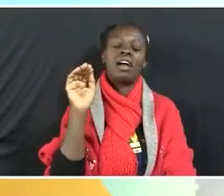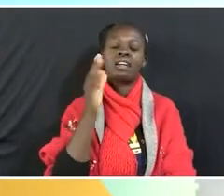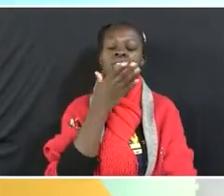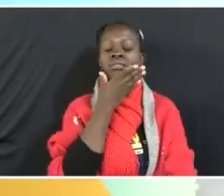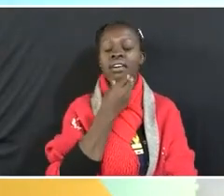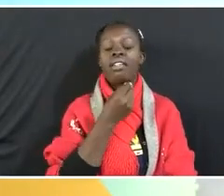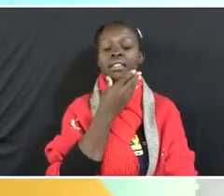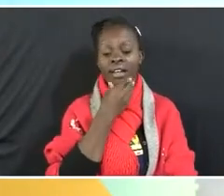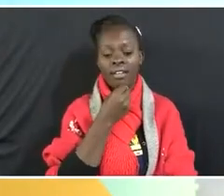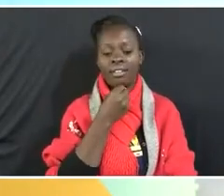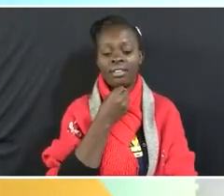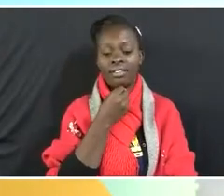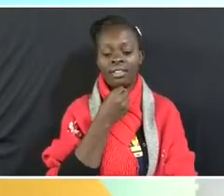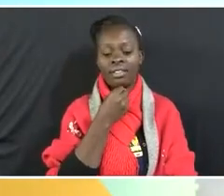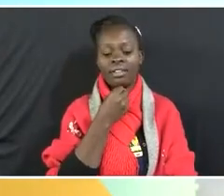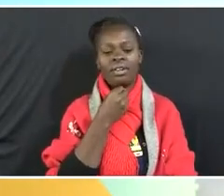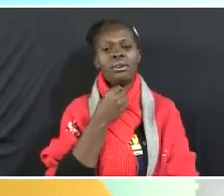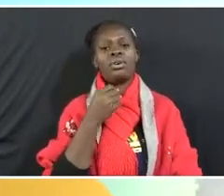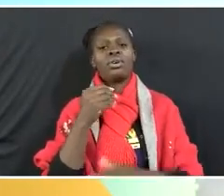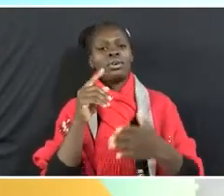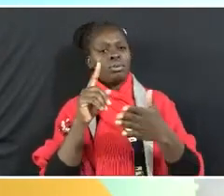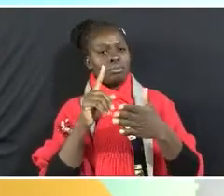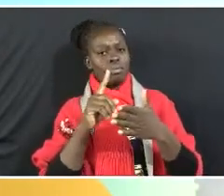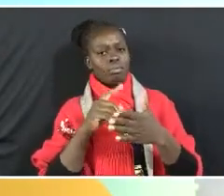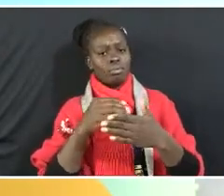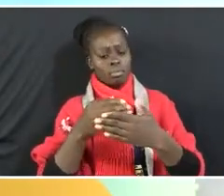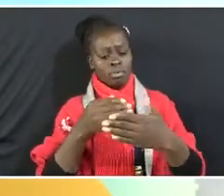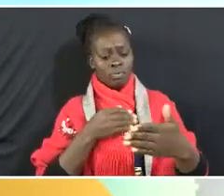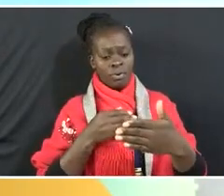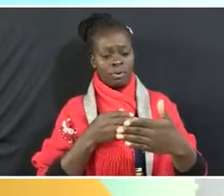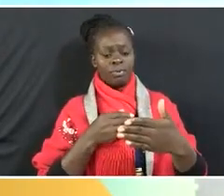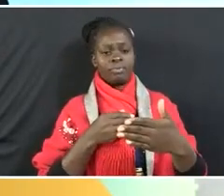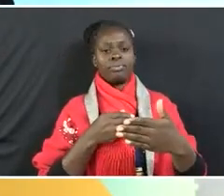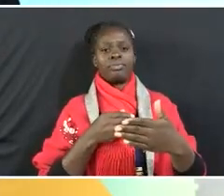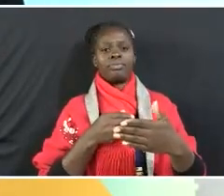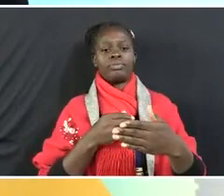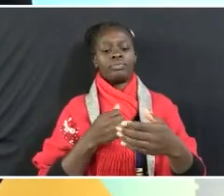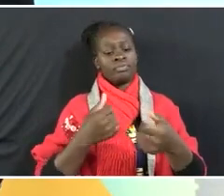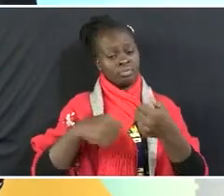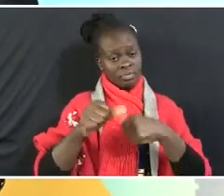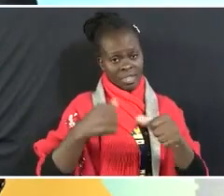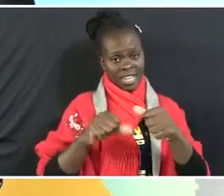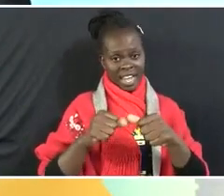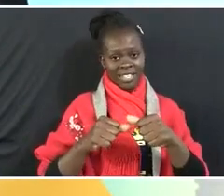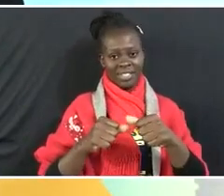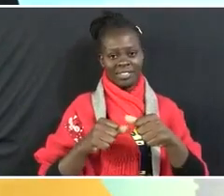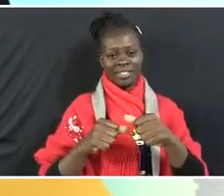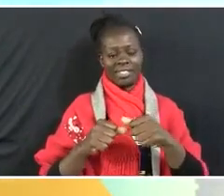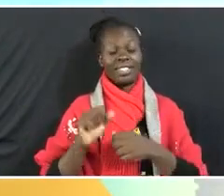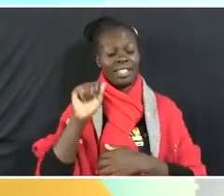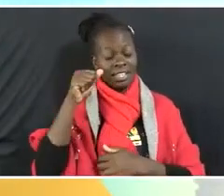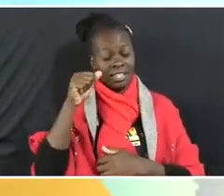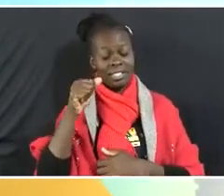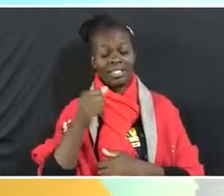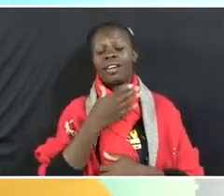it, what he thinks before we do things. After all, he has a lot of experience.